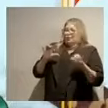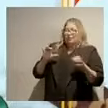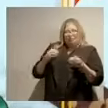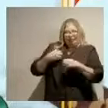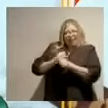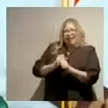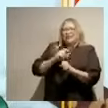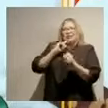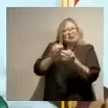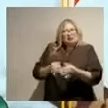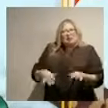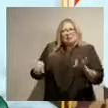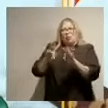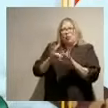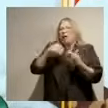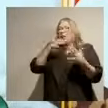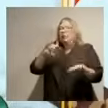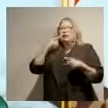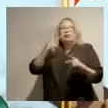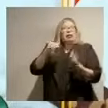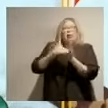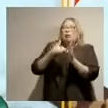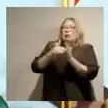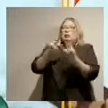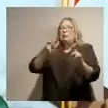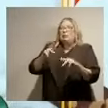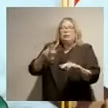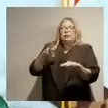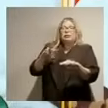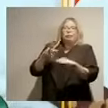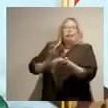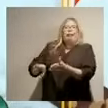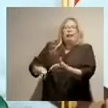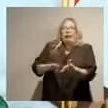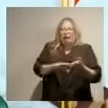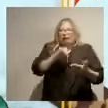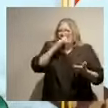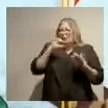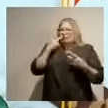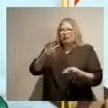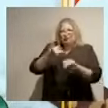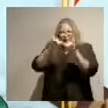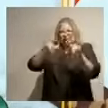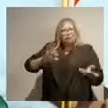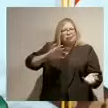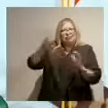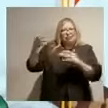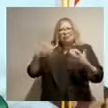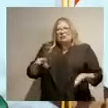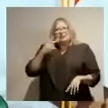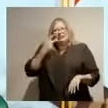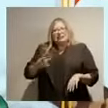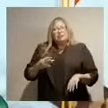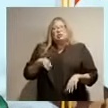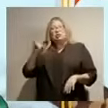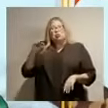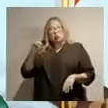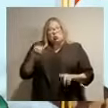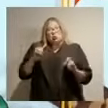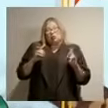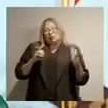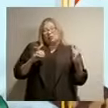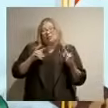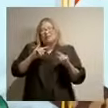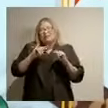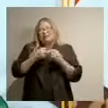see thousands and thousands of pink slips go out. I don't want to see the disruption in the system. Joe and the team could talk more about some of